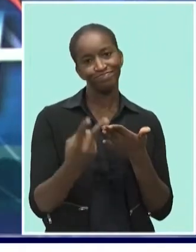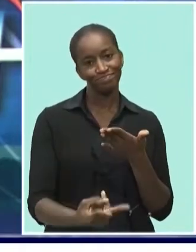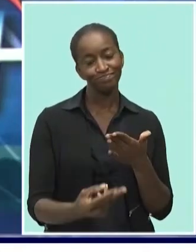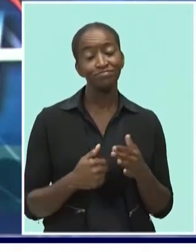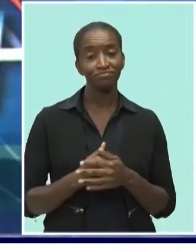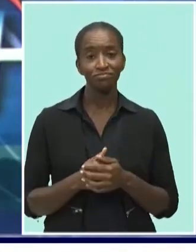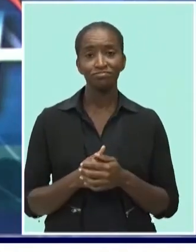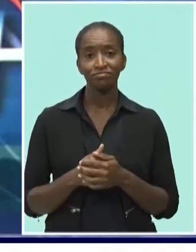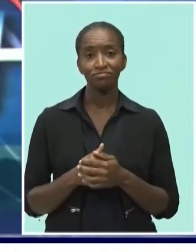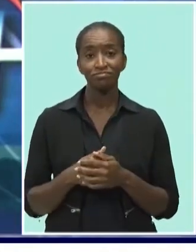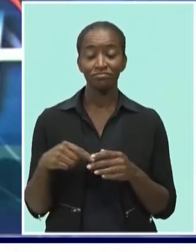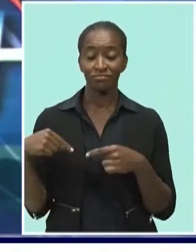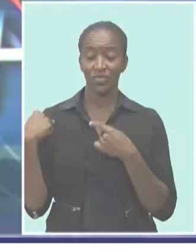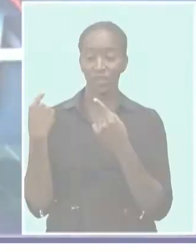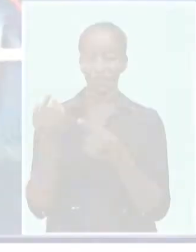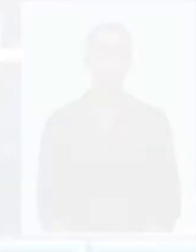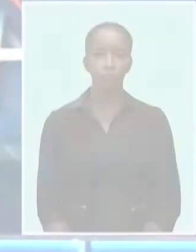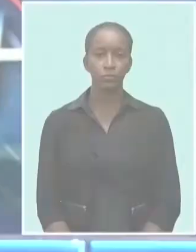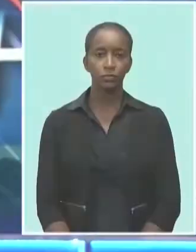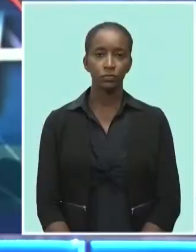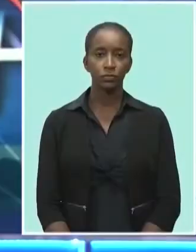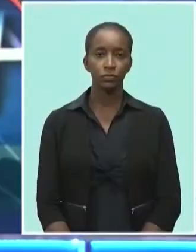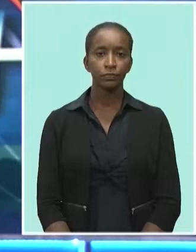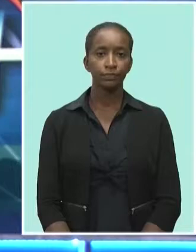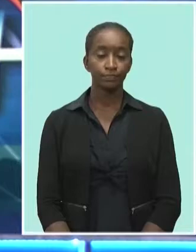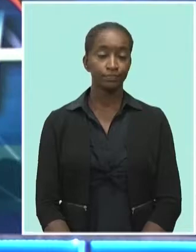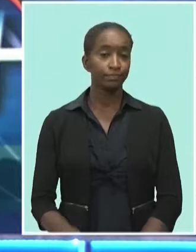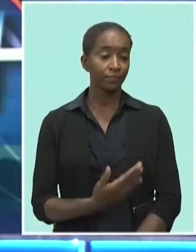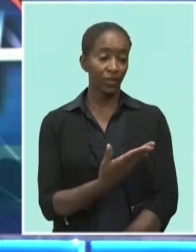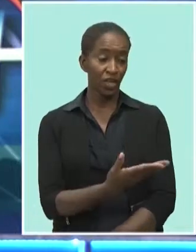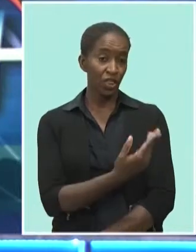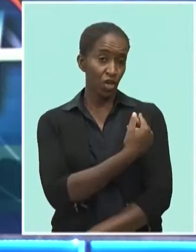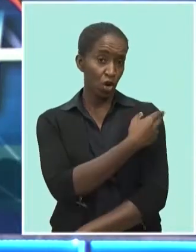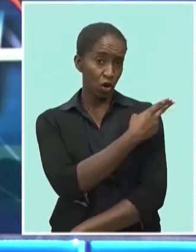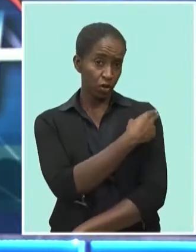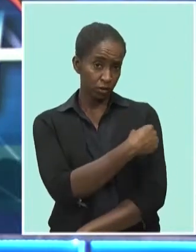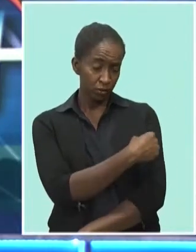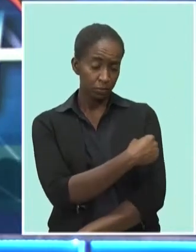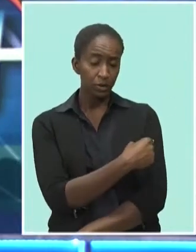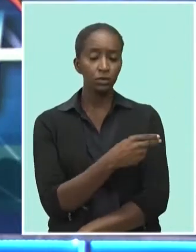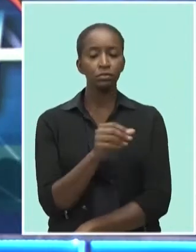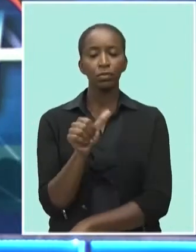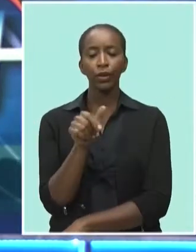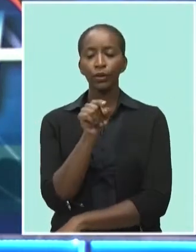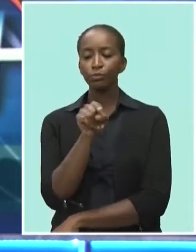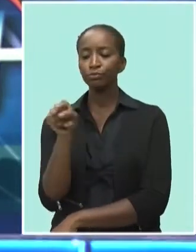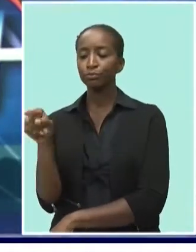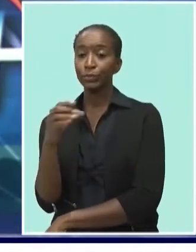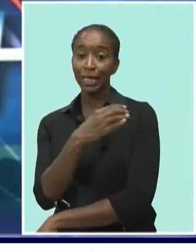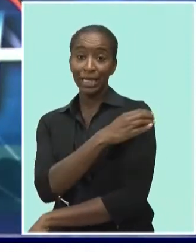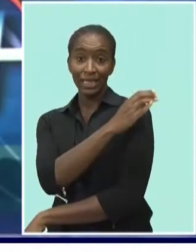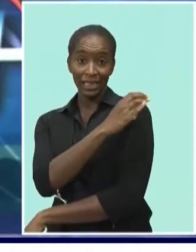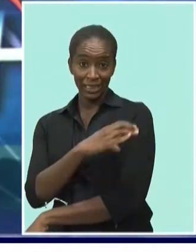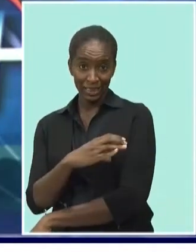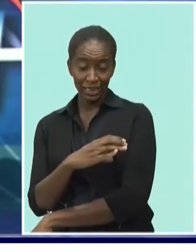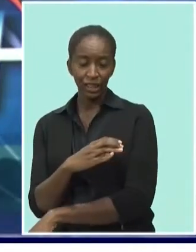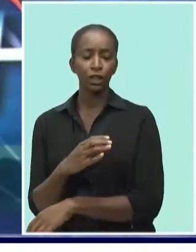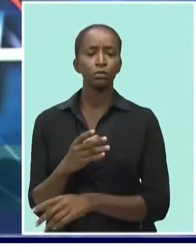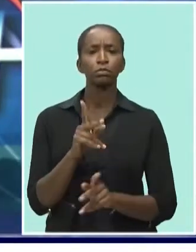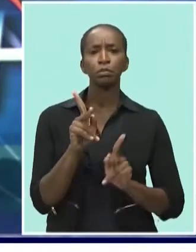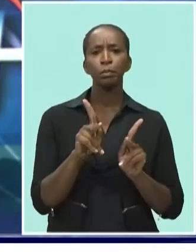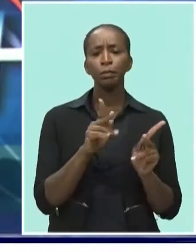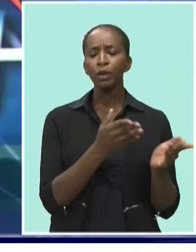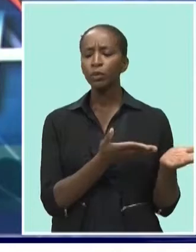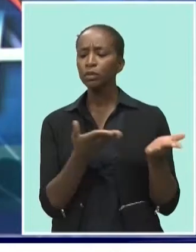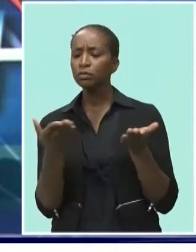to facilitate examinations. Similar to the Queen Elizabeth Hospital, a triage system where patients are treated based on